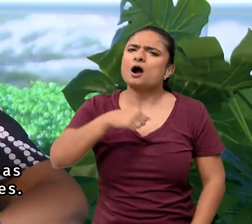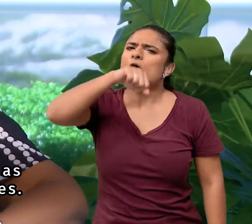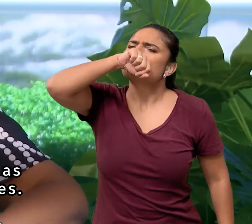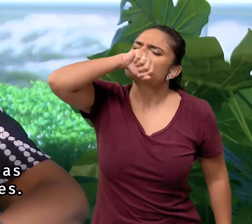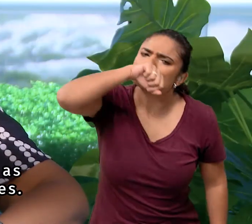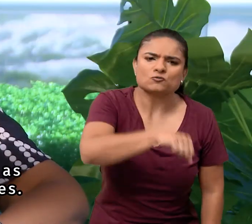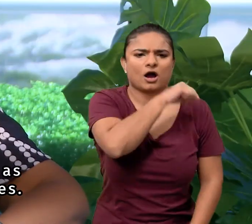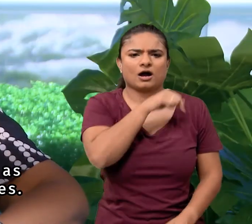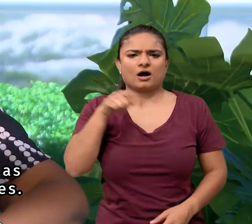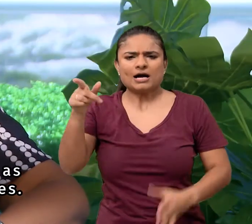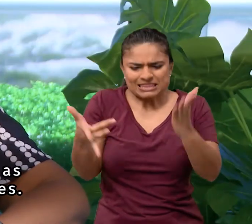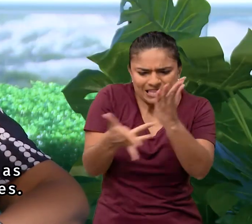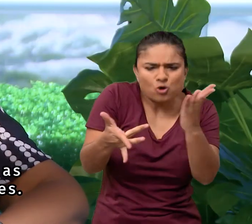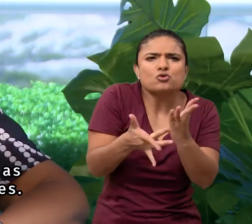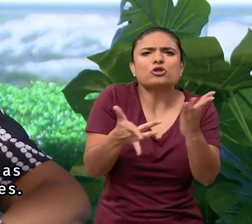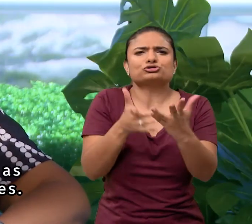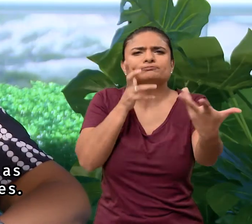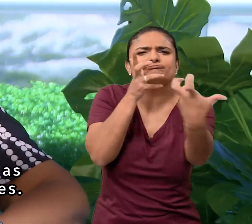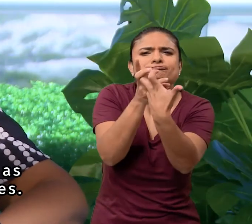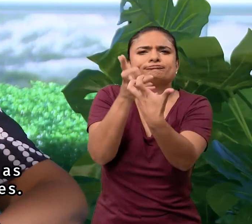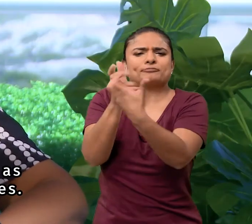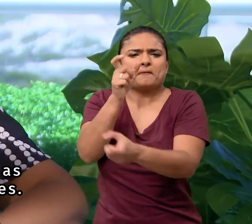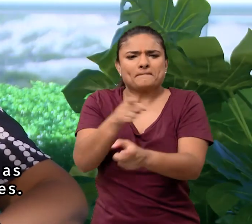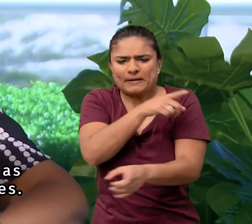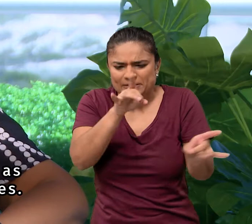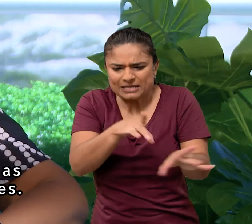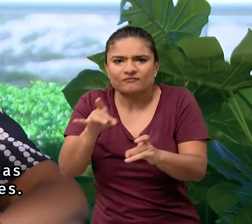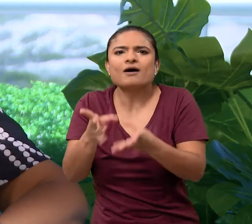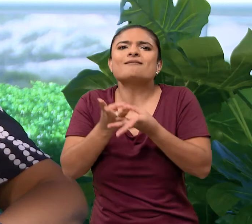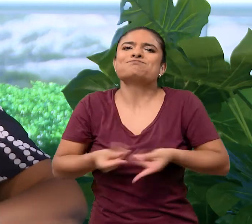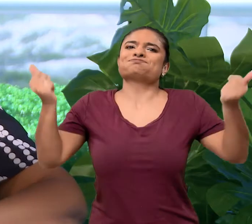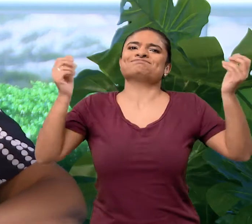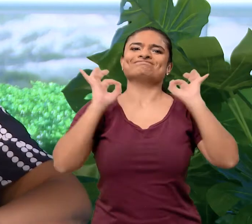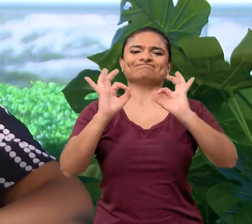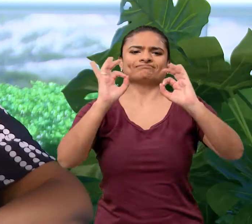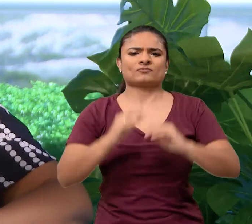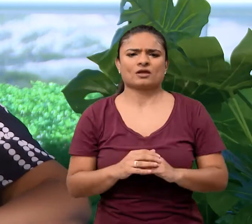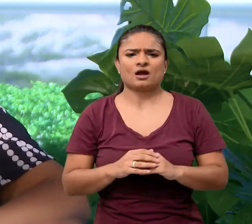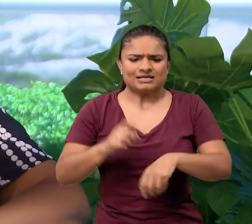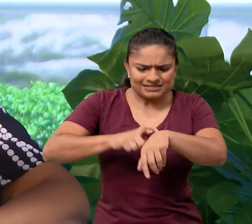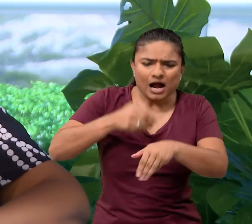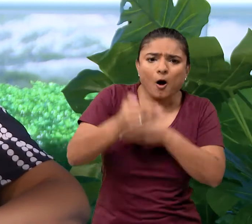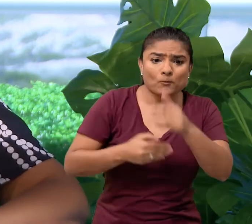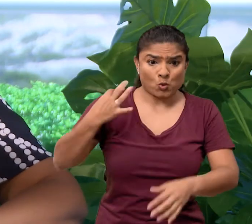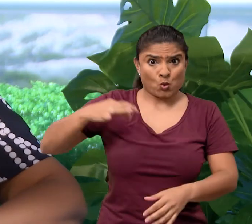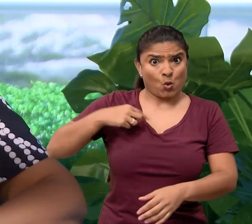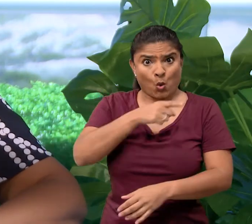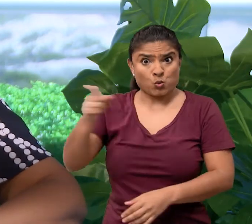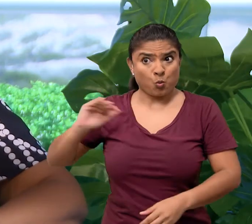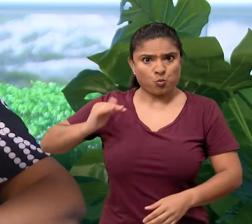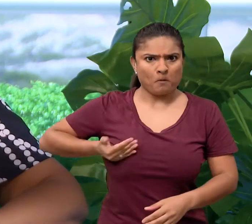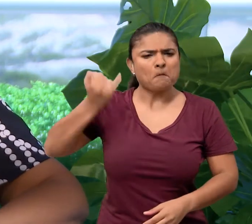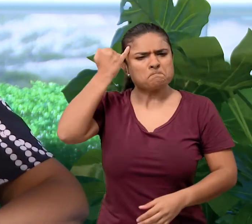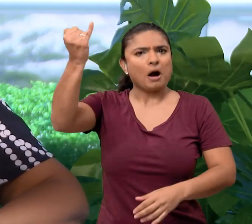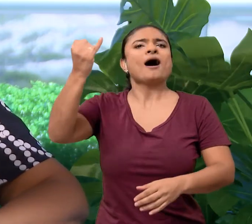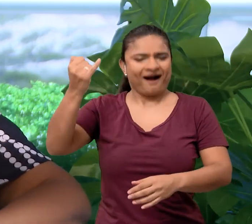I love it when technology is designed as solutions for life's everyday challenges, especially when they are designed by women. Girls in tech